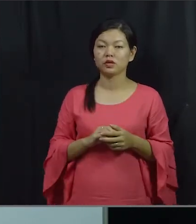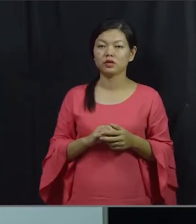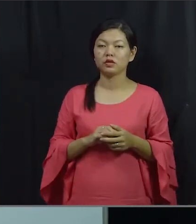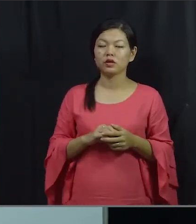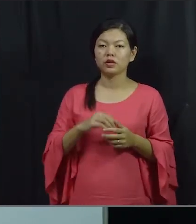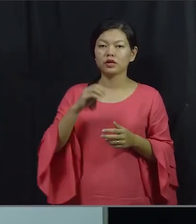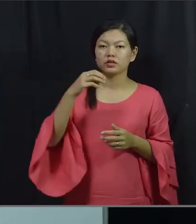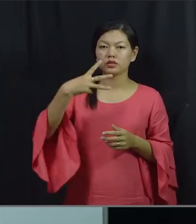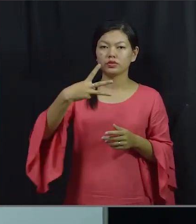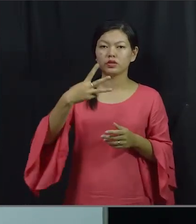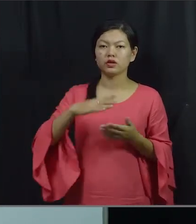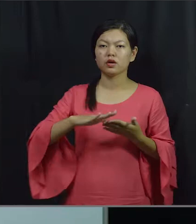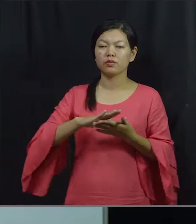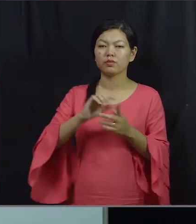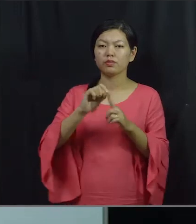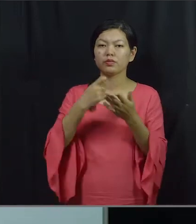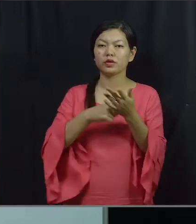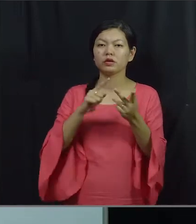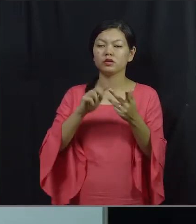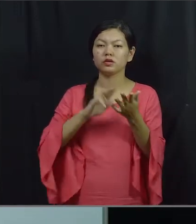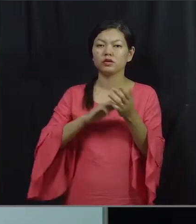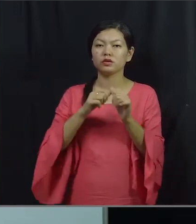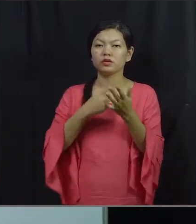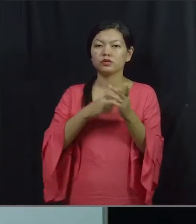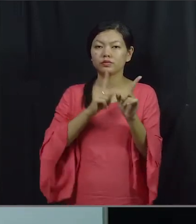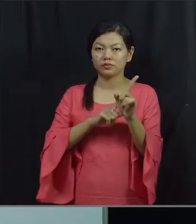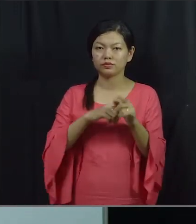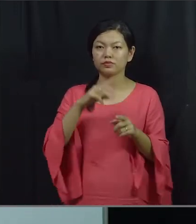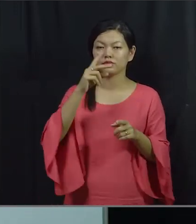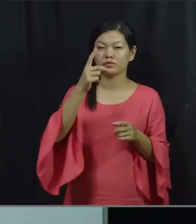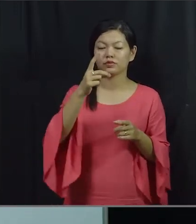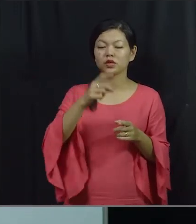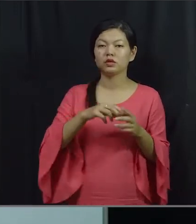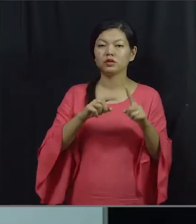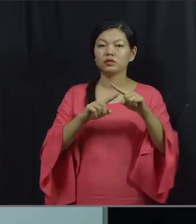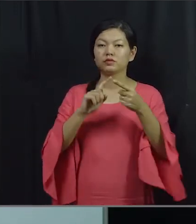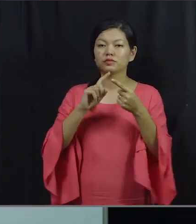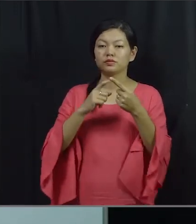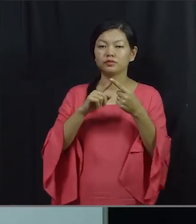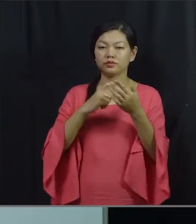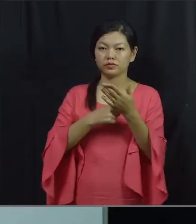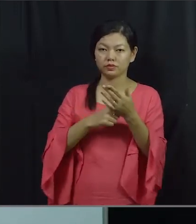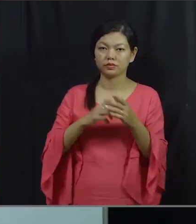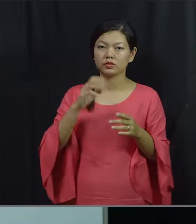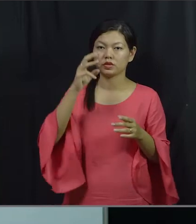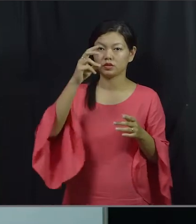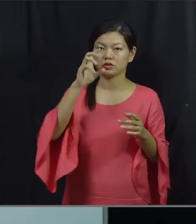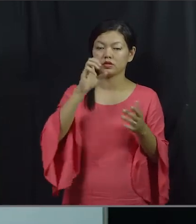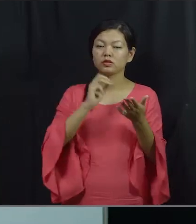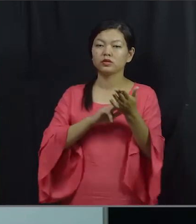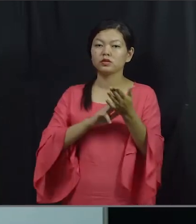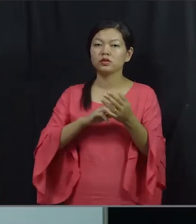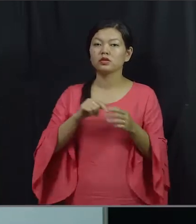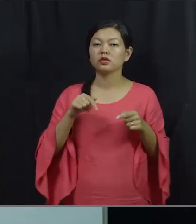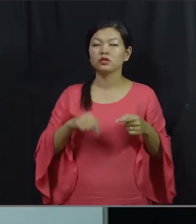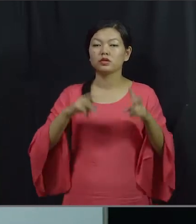secondary industry and tertiary industry, right? So today we will take up the next topic, that is